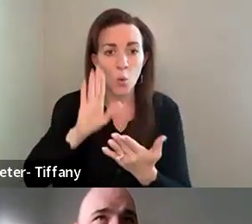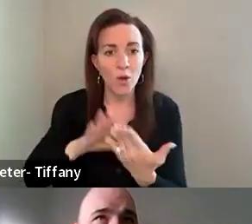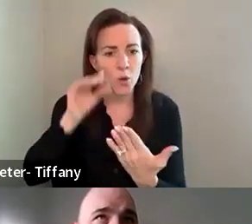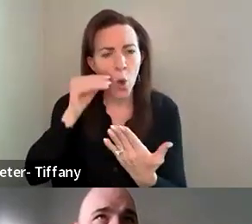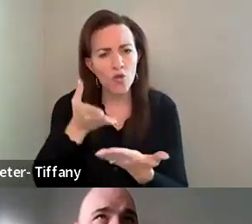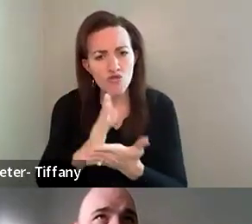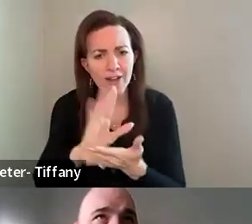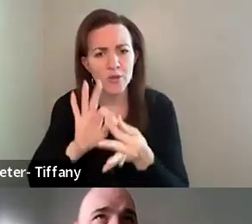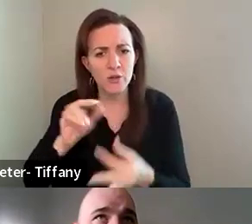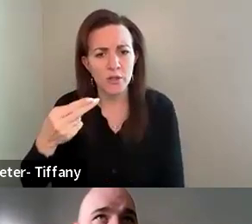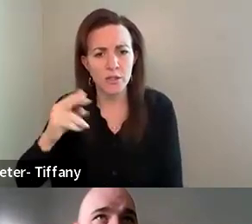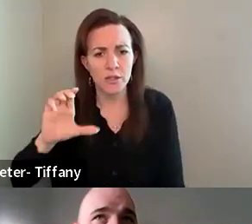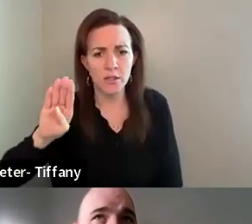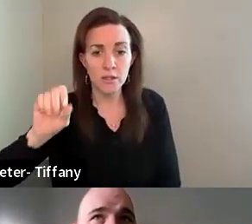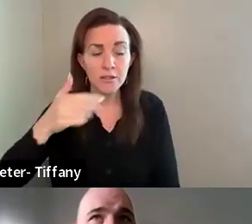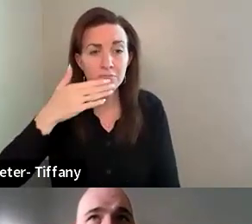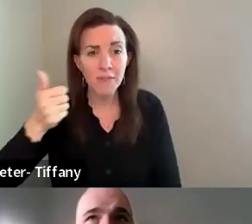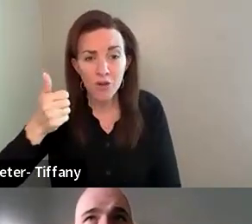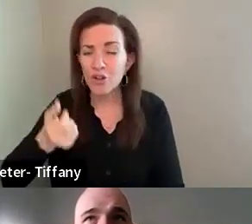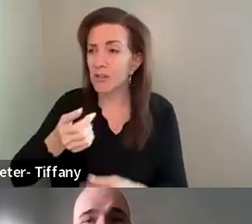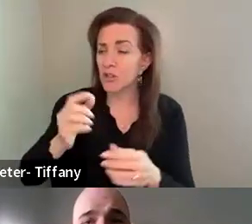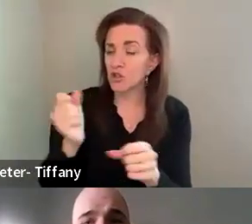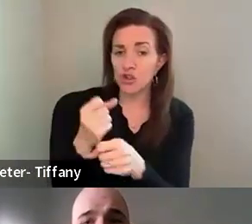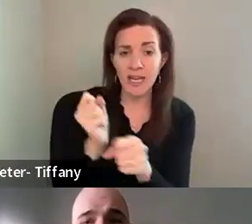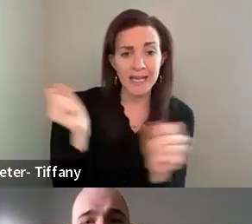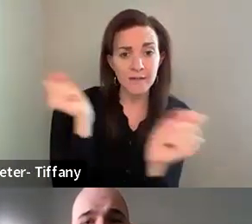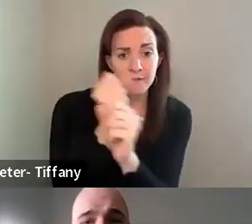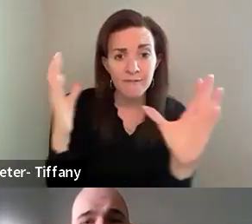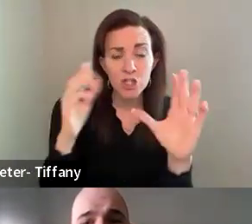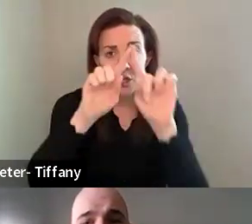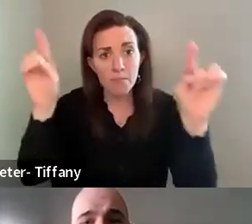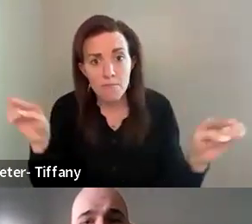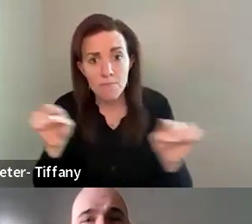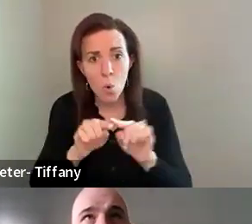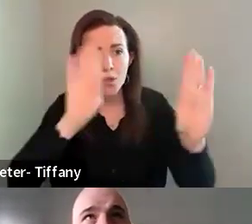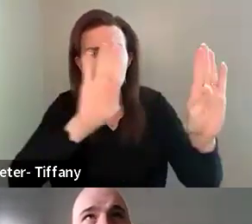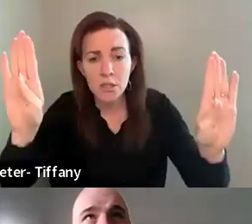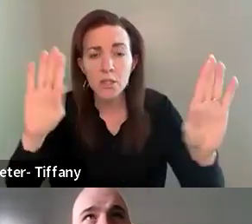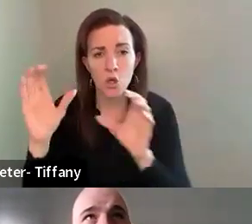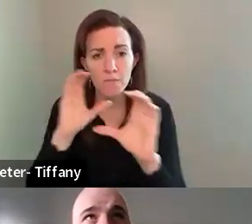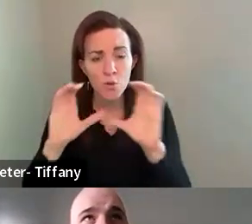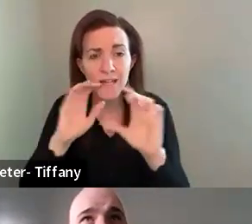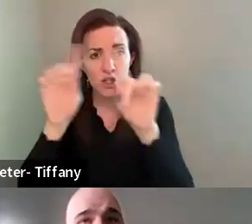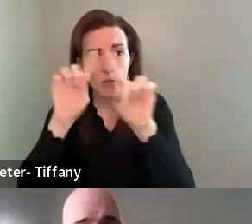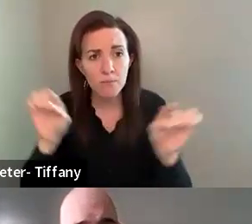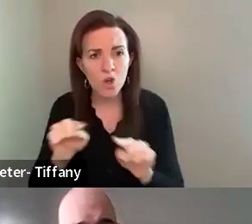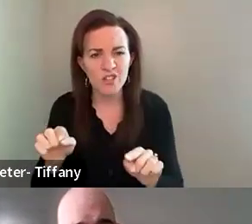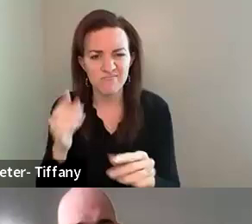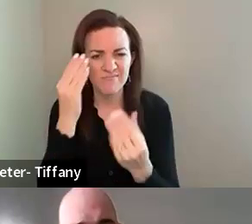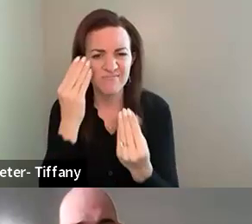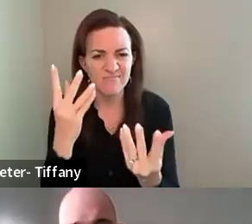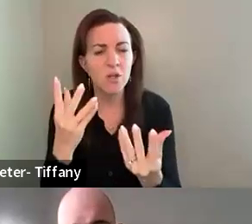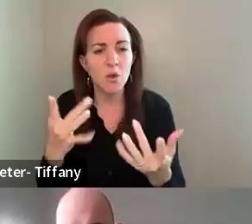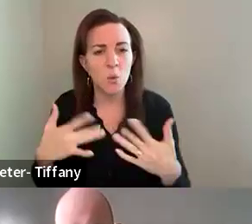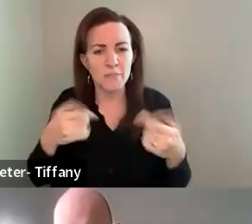rights better and also be able to create vision boards or communication boards to share what comes up for them during the training. The